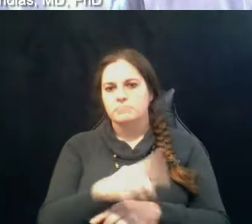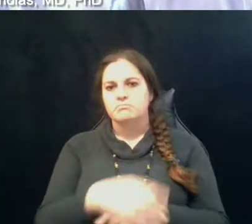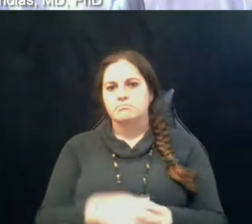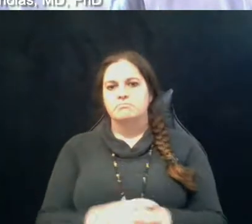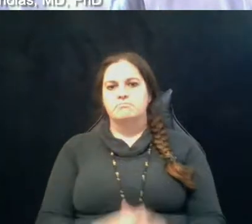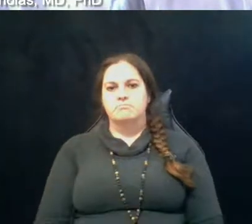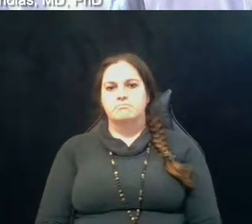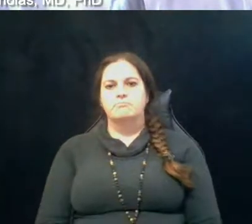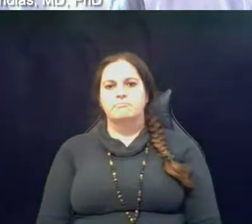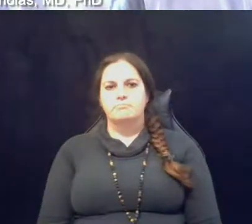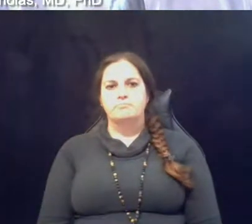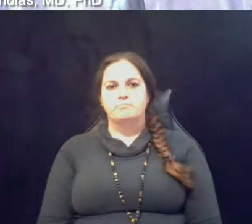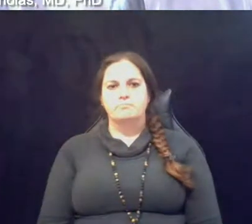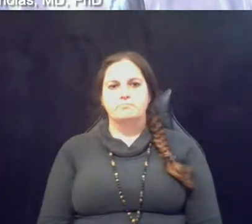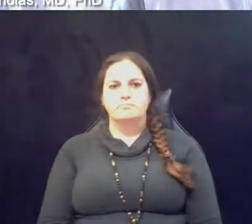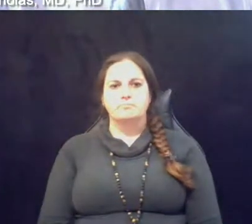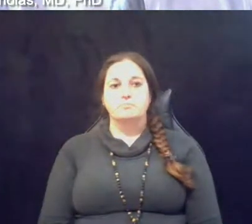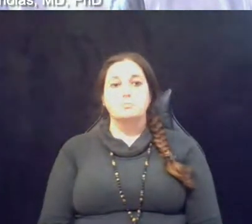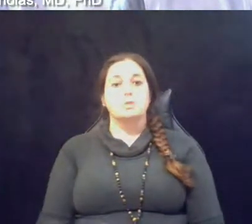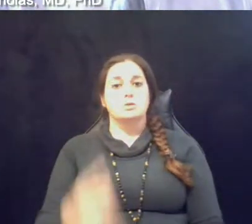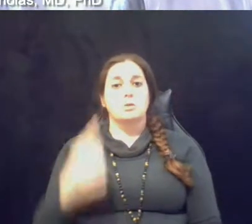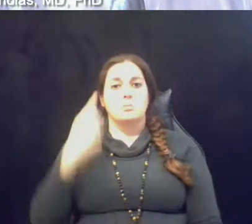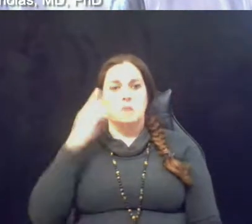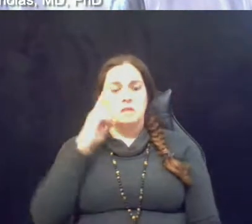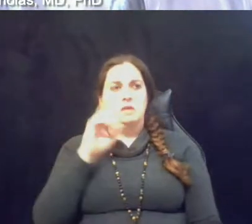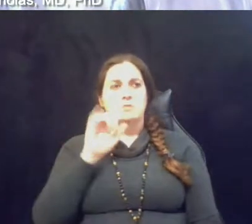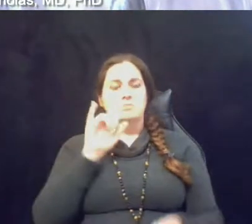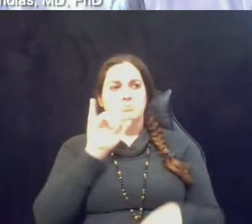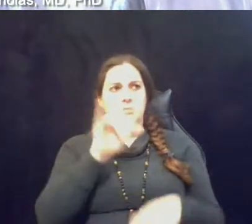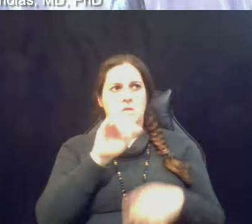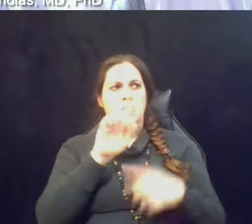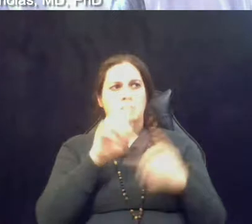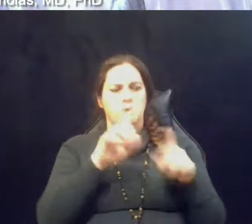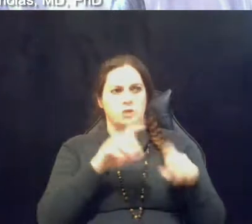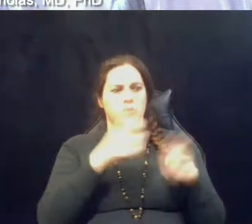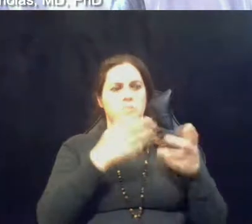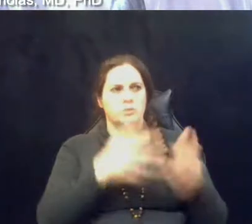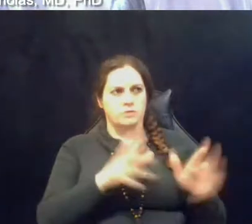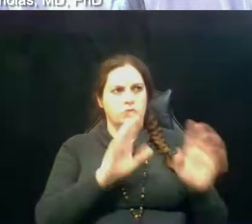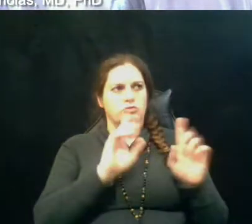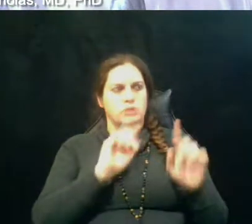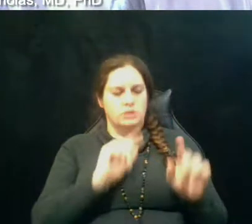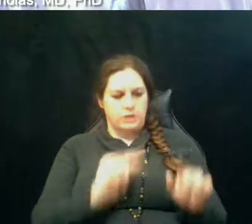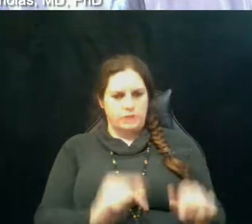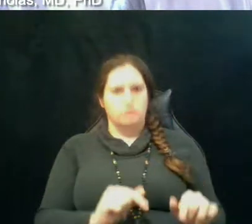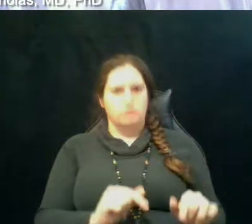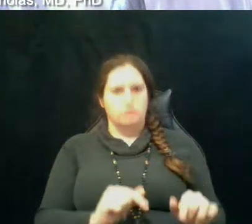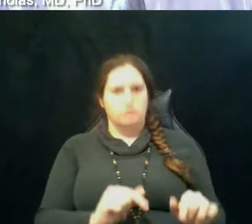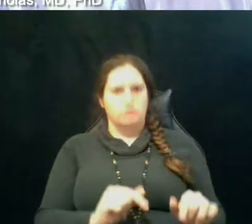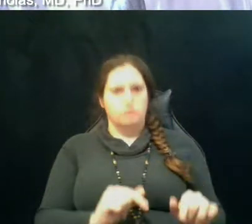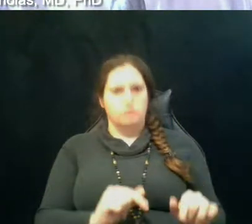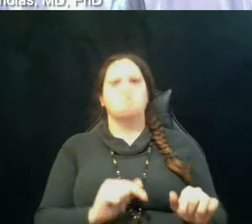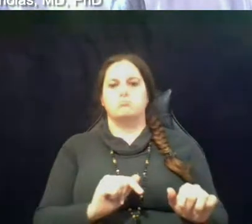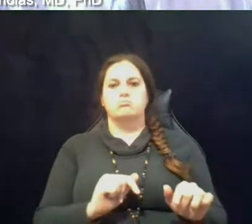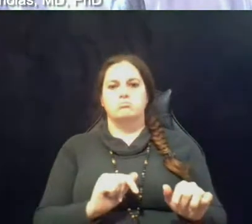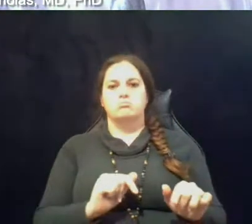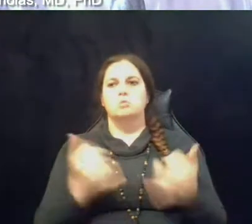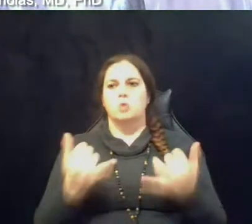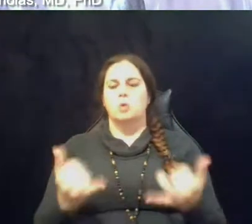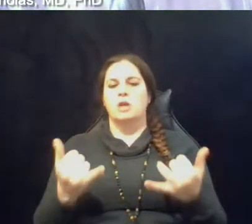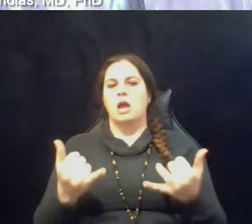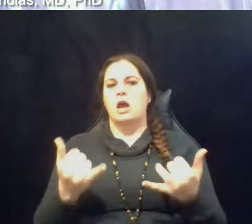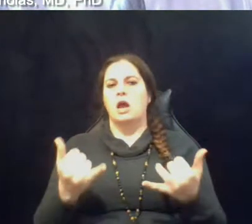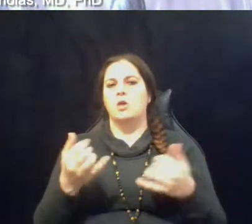were, okay, so I think we're good on those questions for now. Let me go back to the other questions that we had as well.